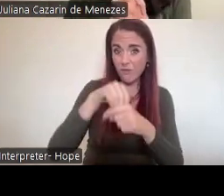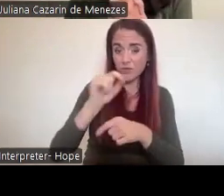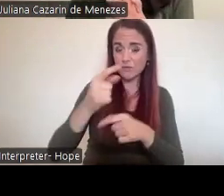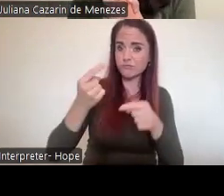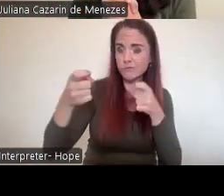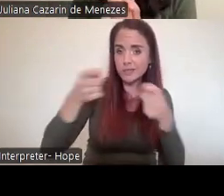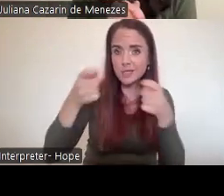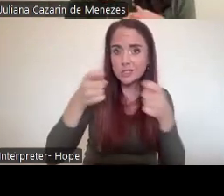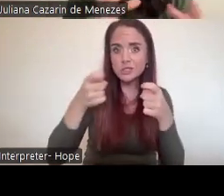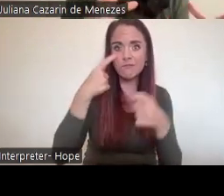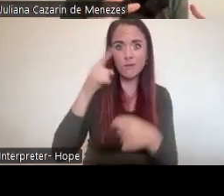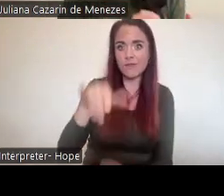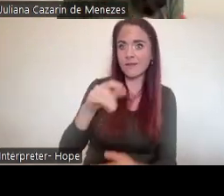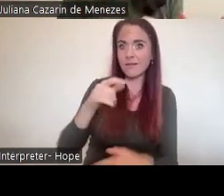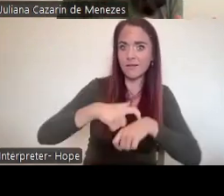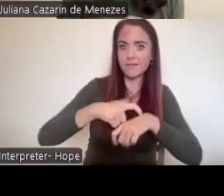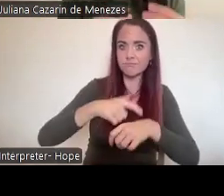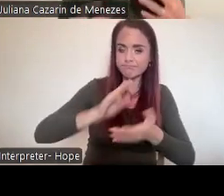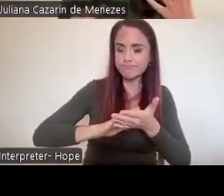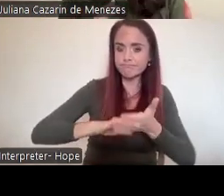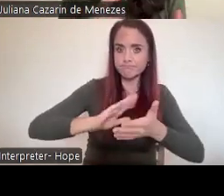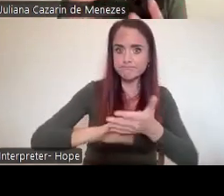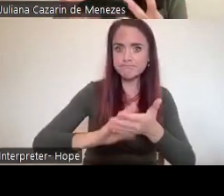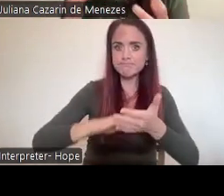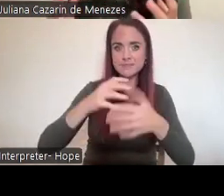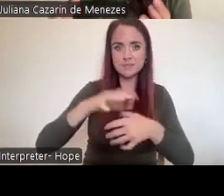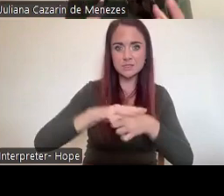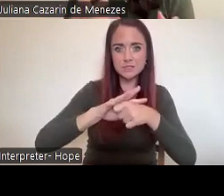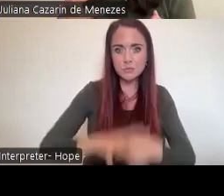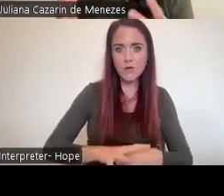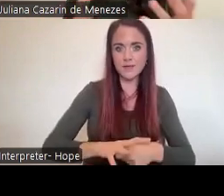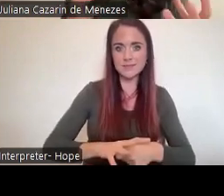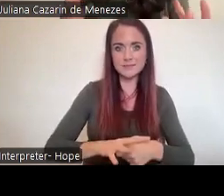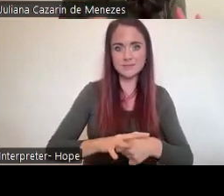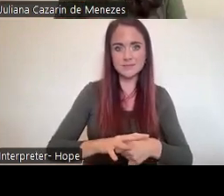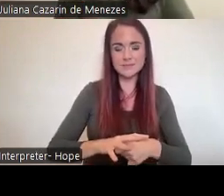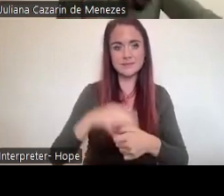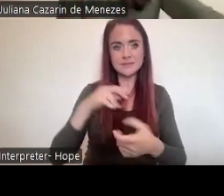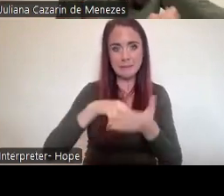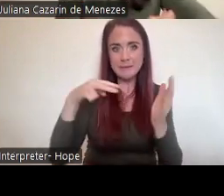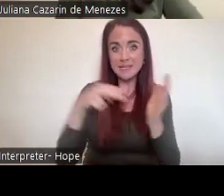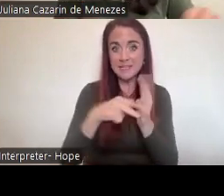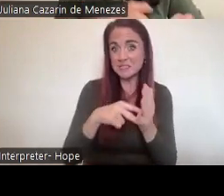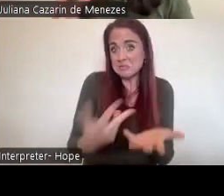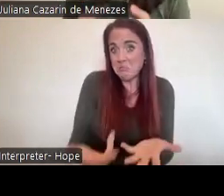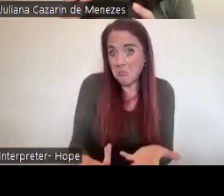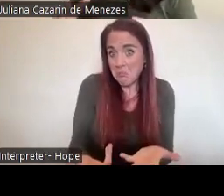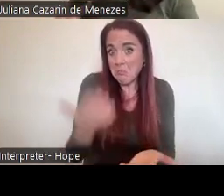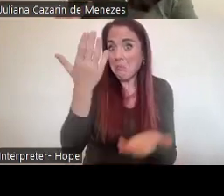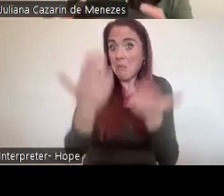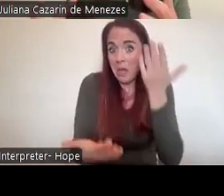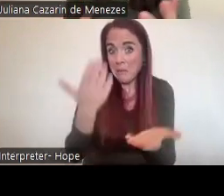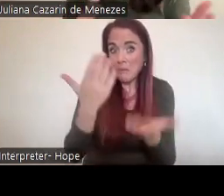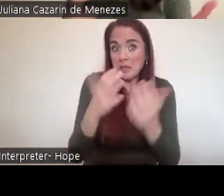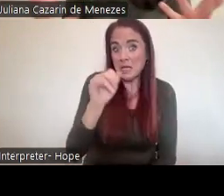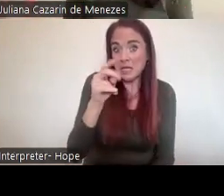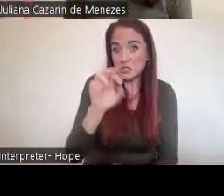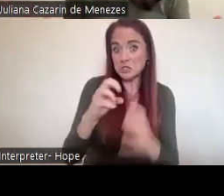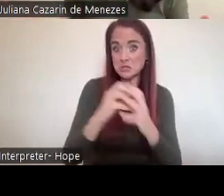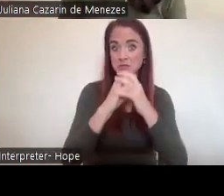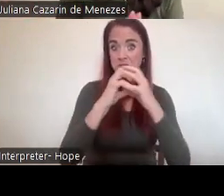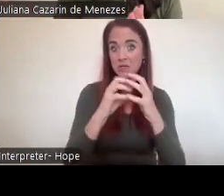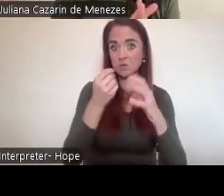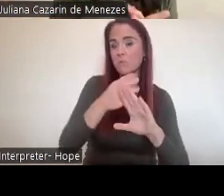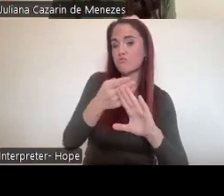of circadian clock is suppressed, which could be indicative that the circadian clock of these cancer cells or